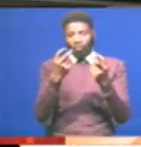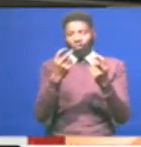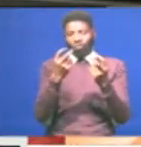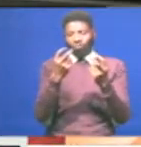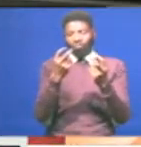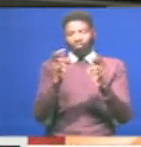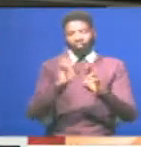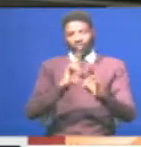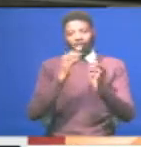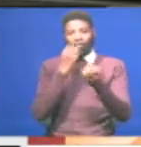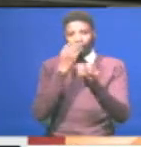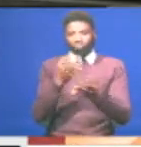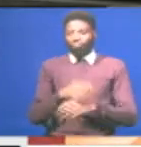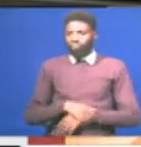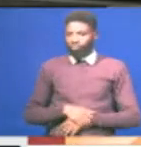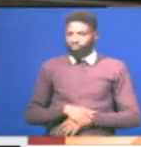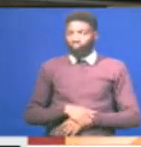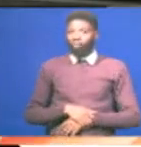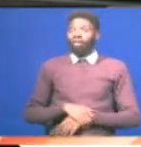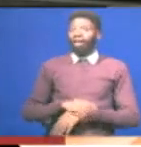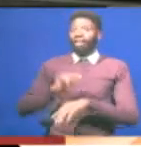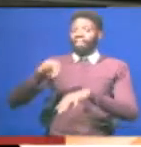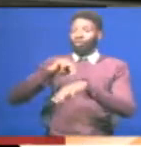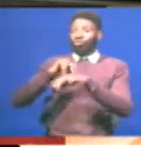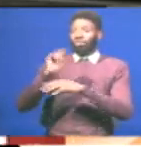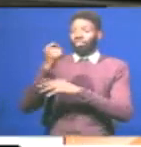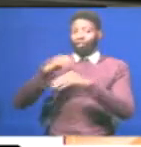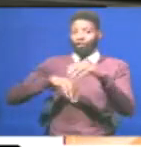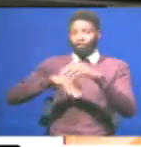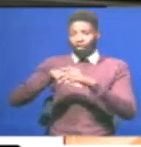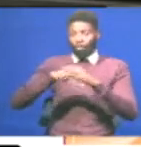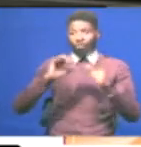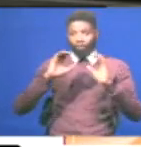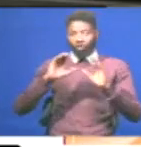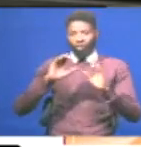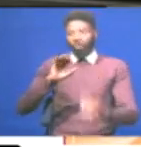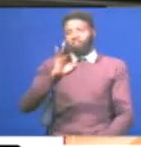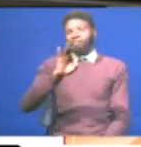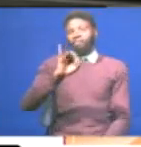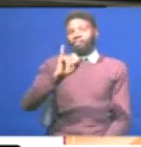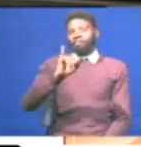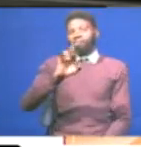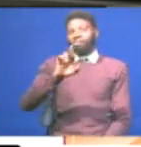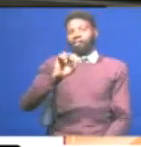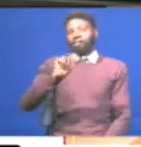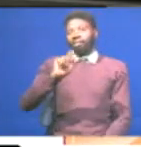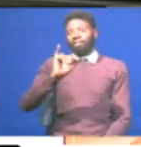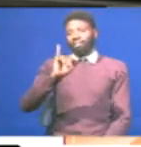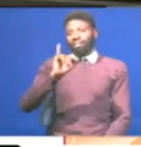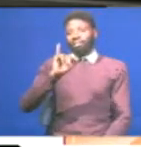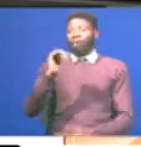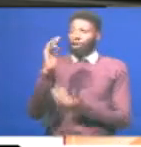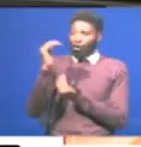ready for this. Harambee Stars head coach Engin Firat is optimistic that the team will register impressive results